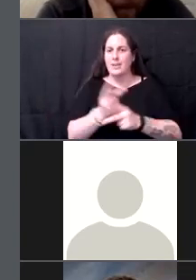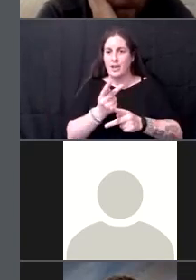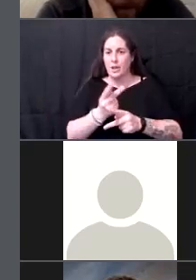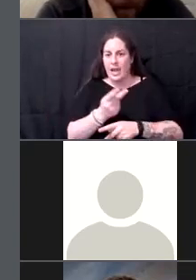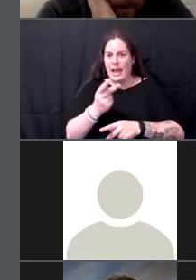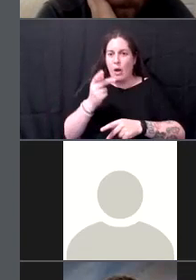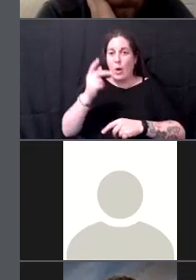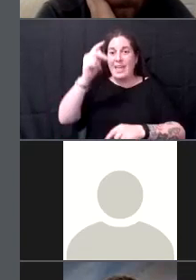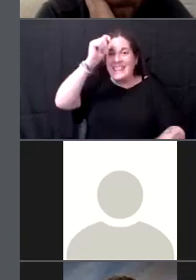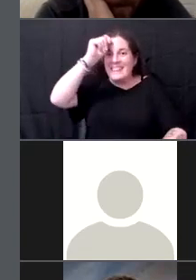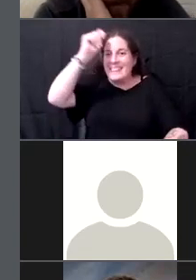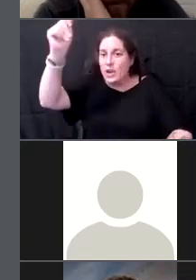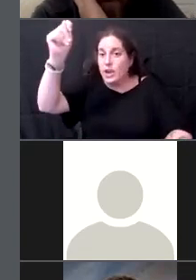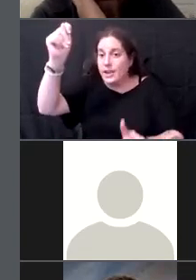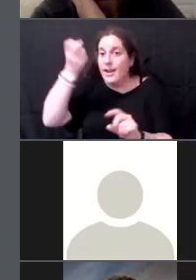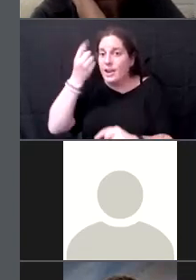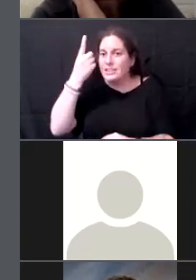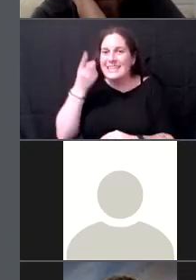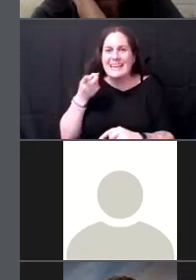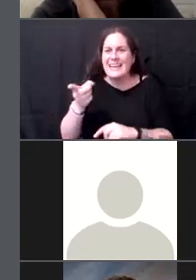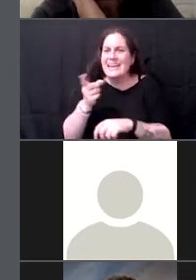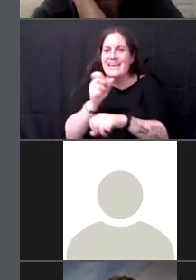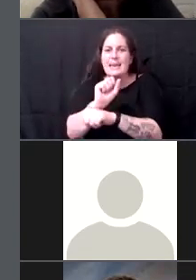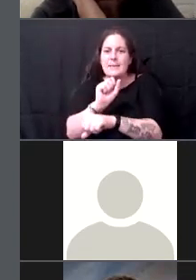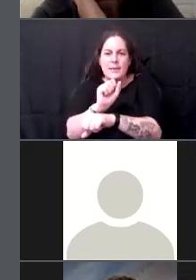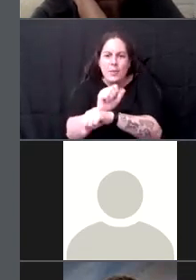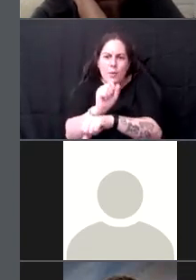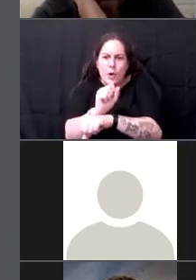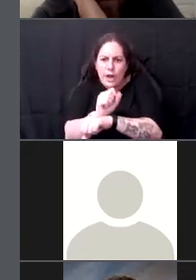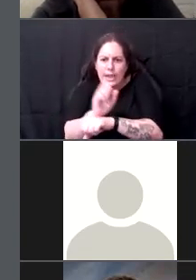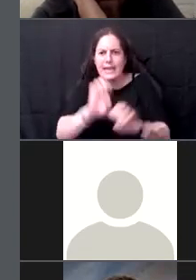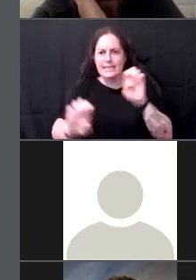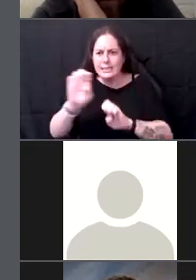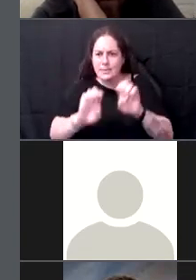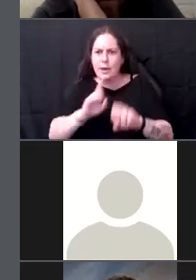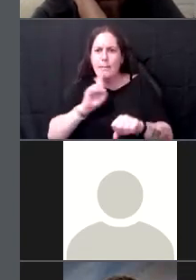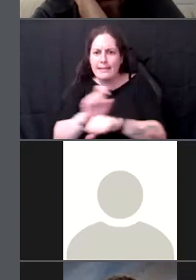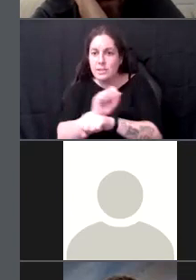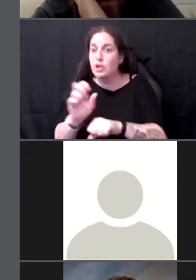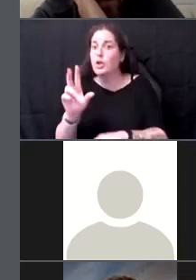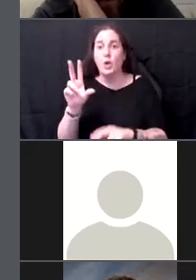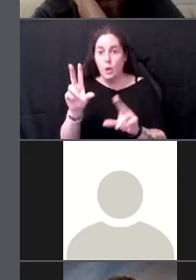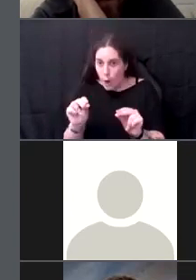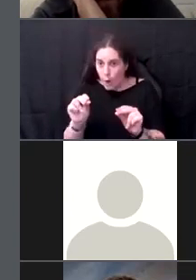doing any experiments. He's working through this mathematically. And so,